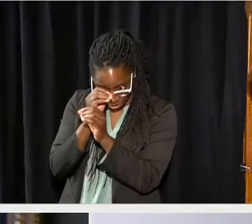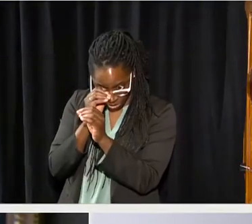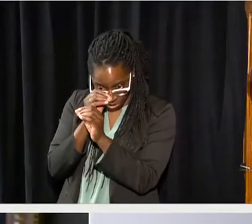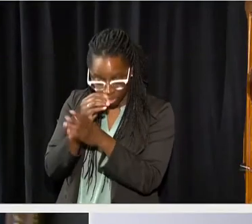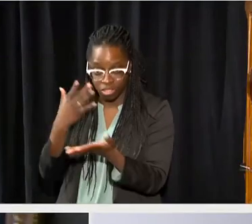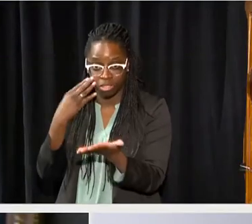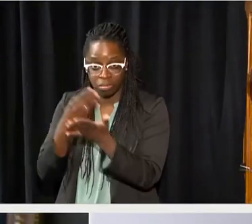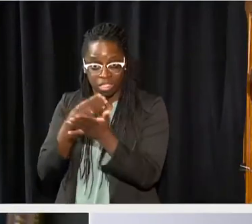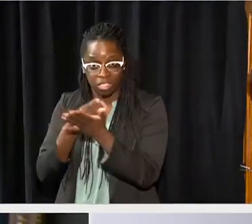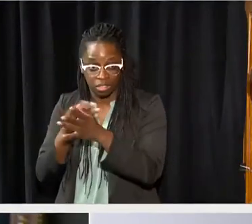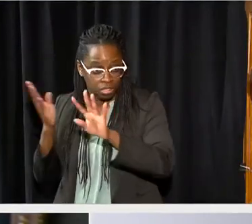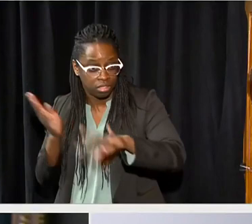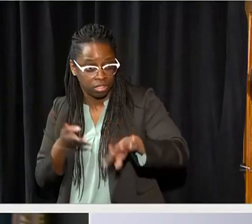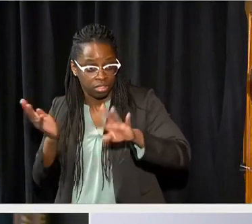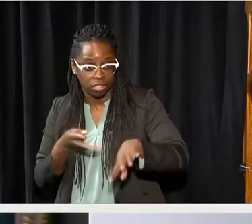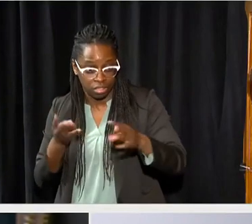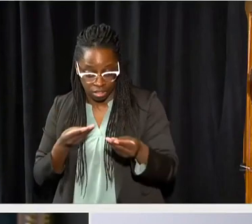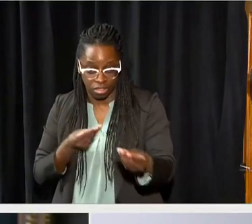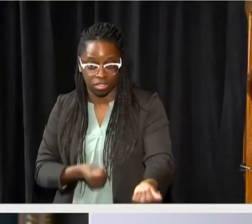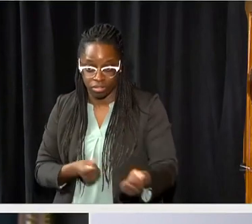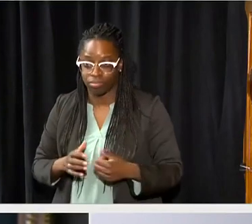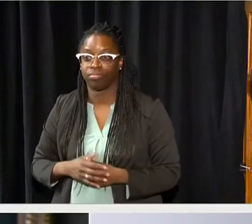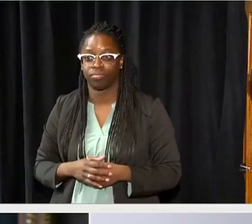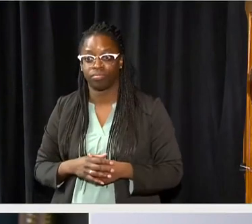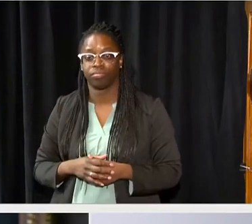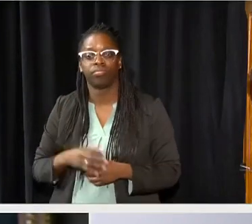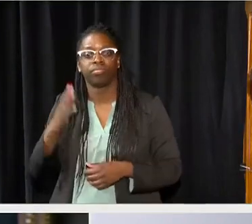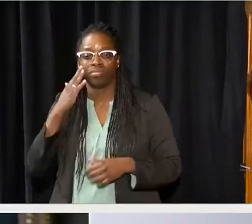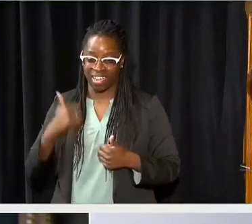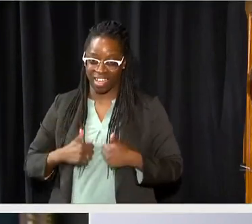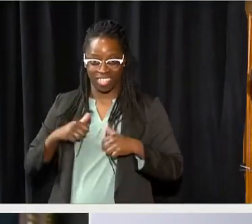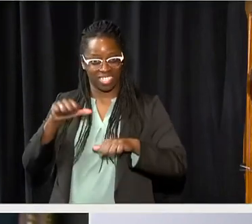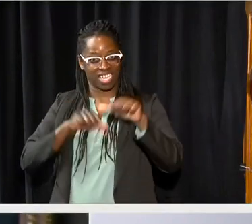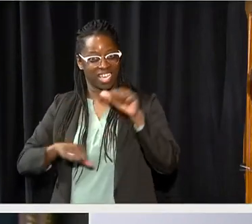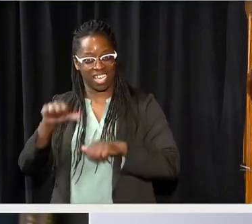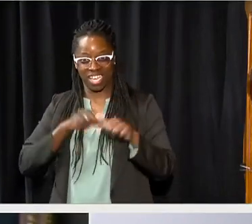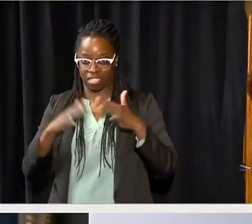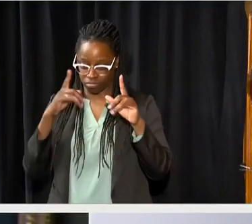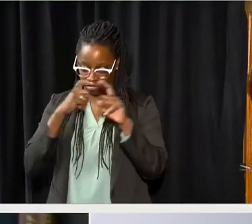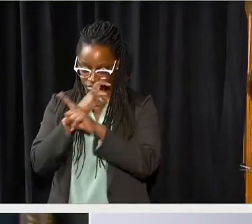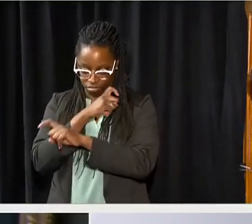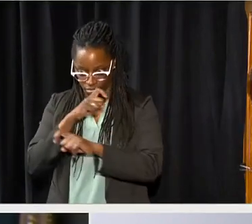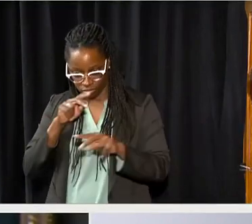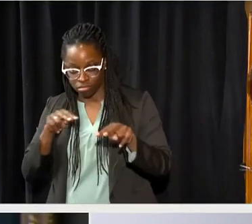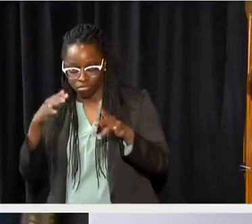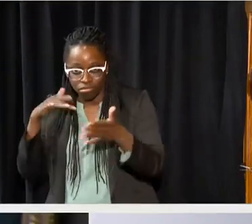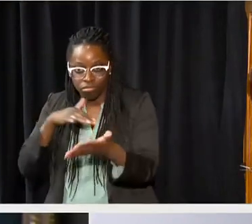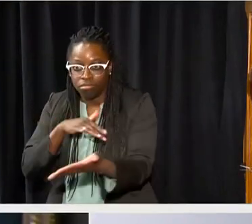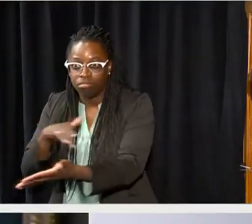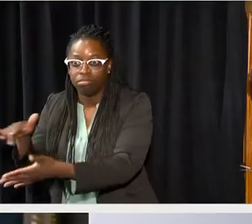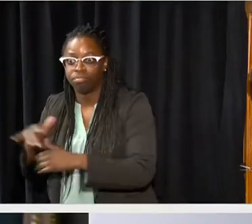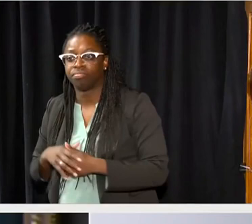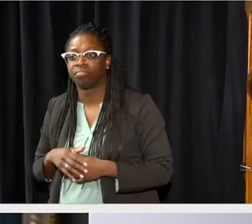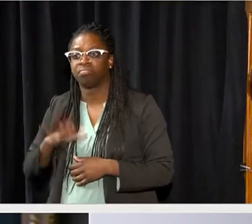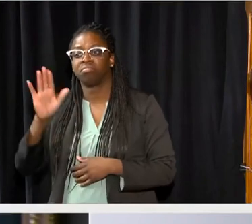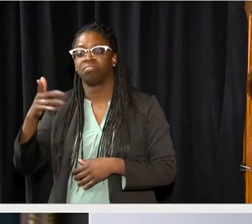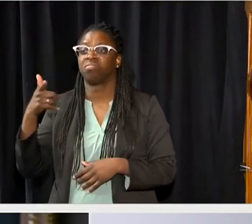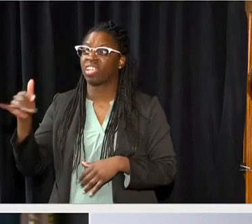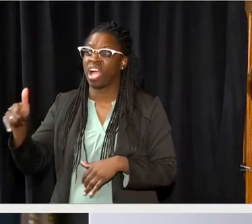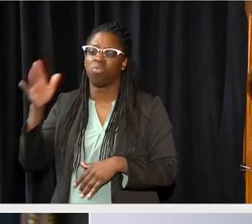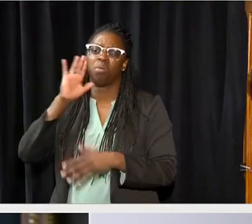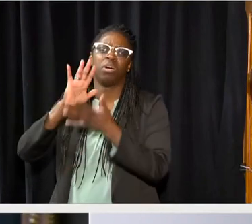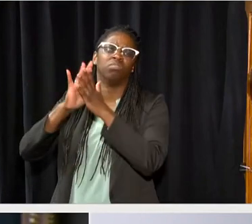the Life Sciences Initiative with a new investment for a new era of innovation. We'll lengthen our lead in this